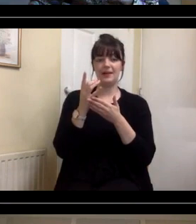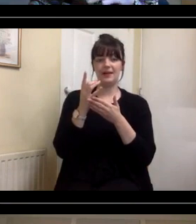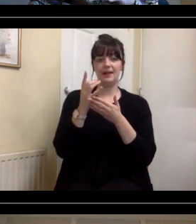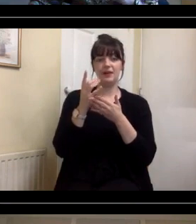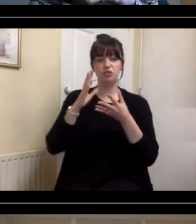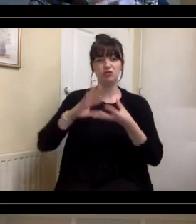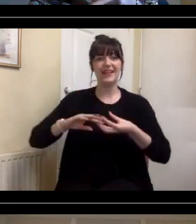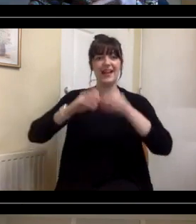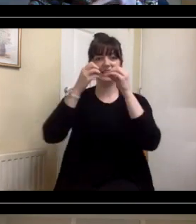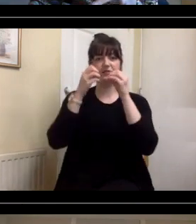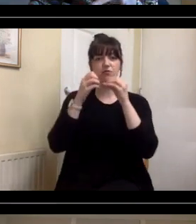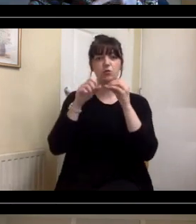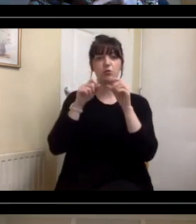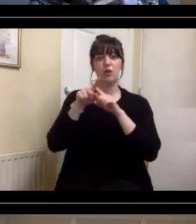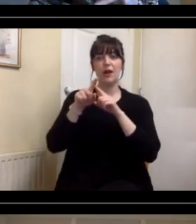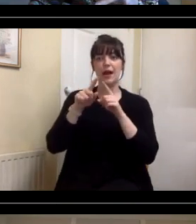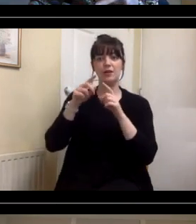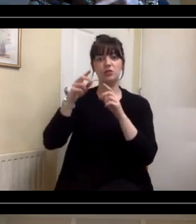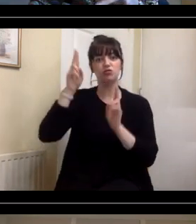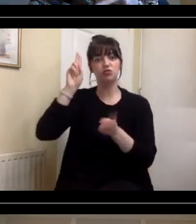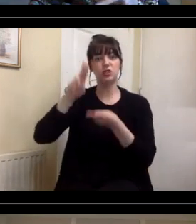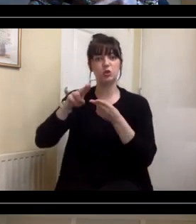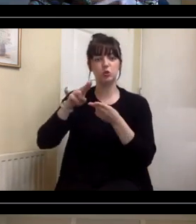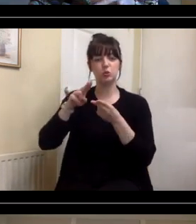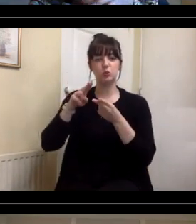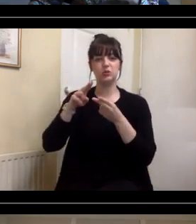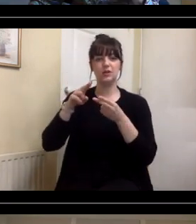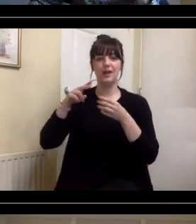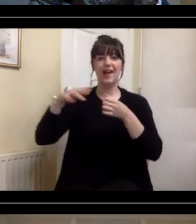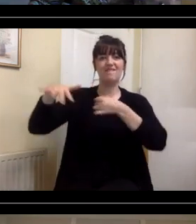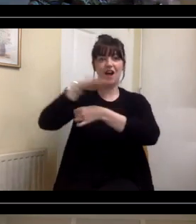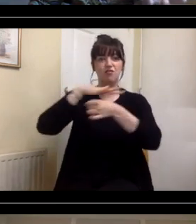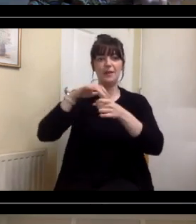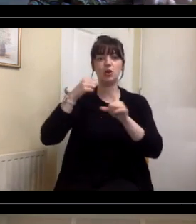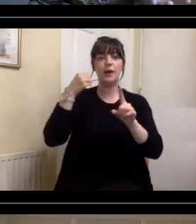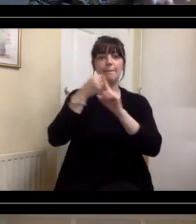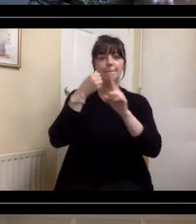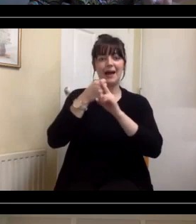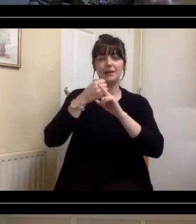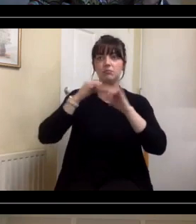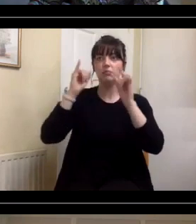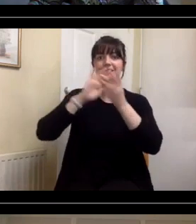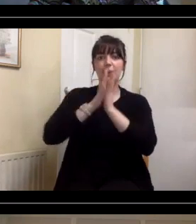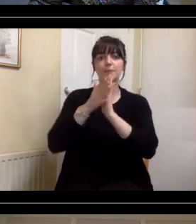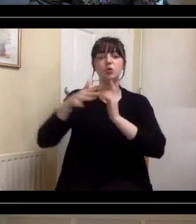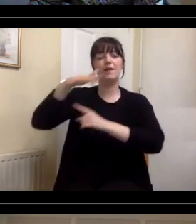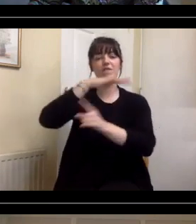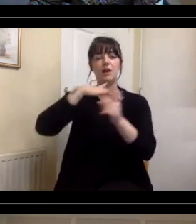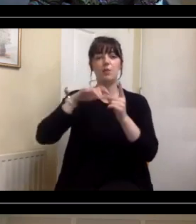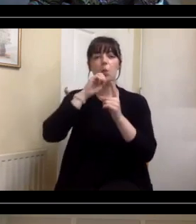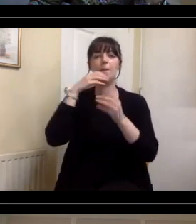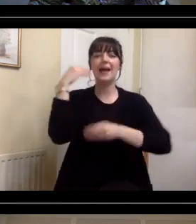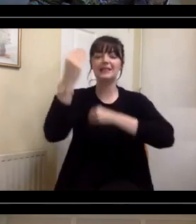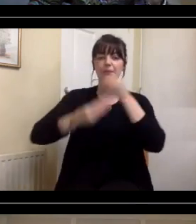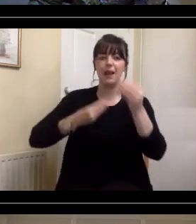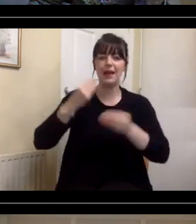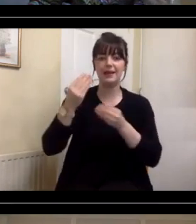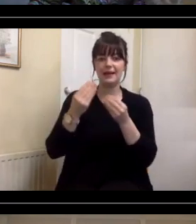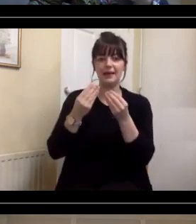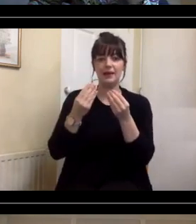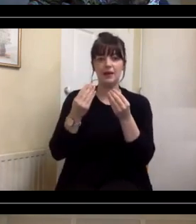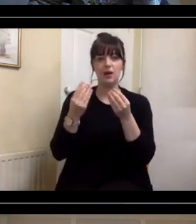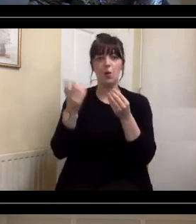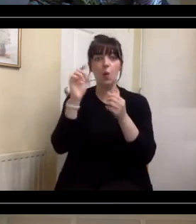opportunity to minimise our carbon footprint, and we'll be explaining everything that we're doing as we go